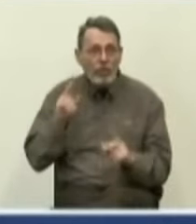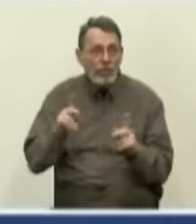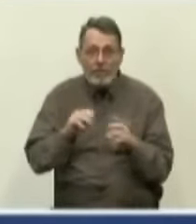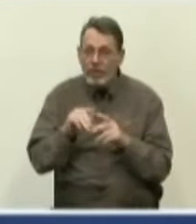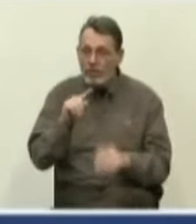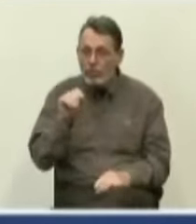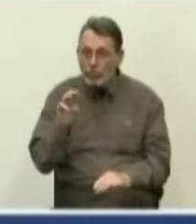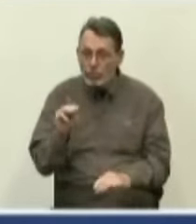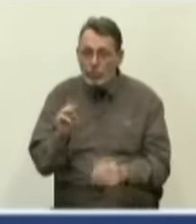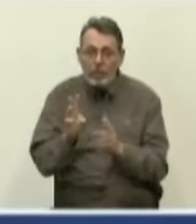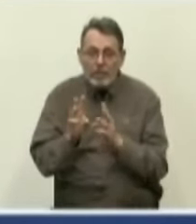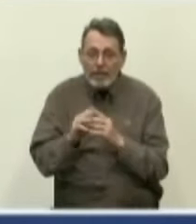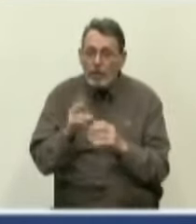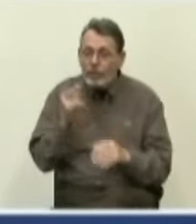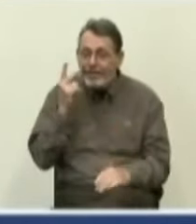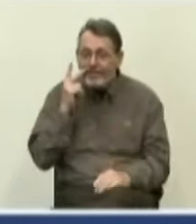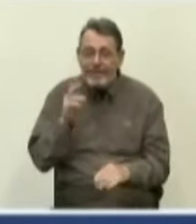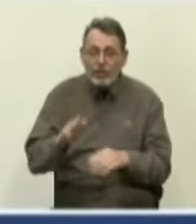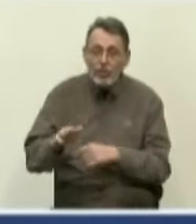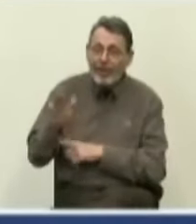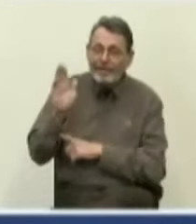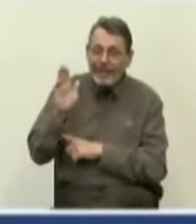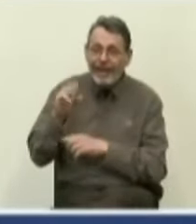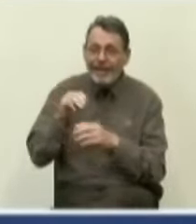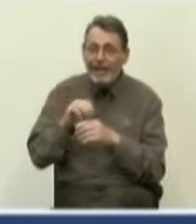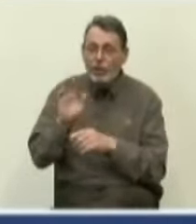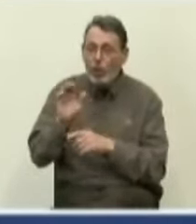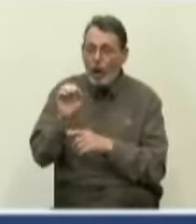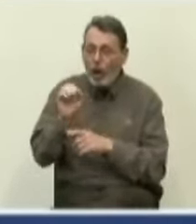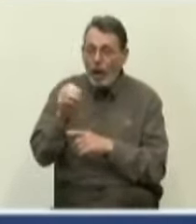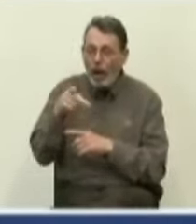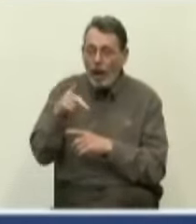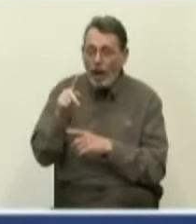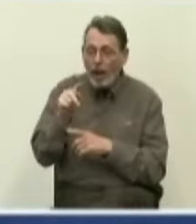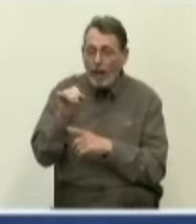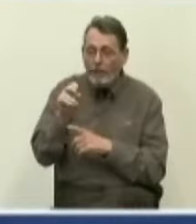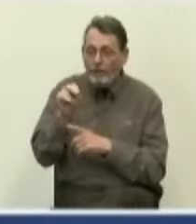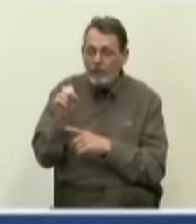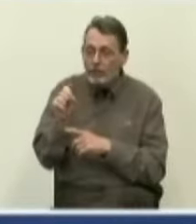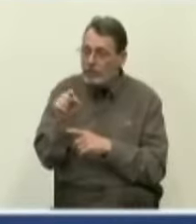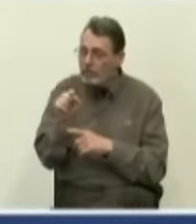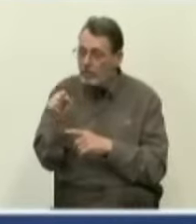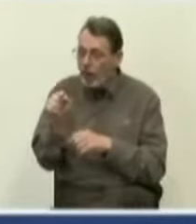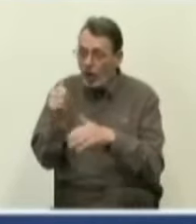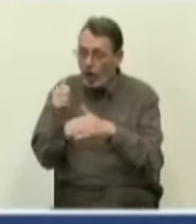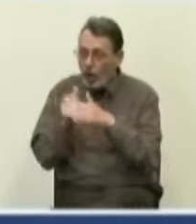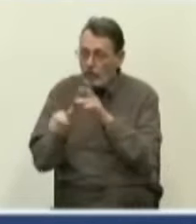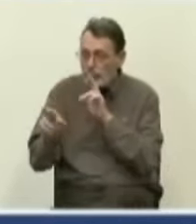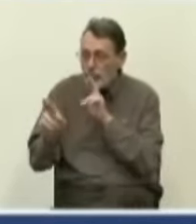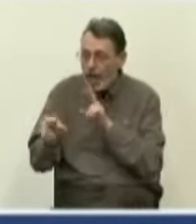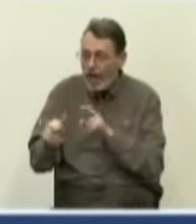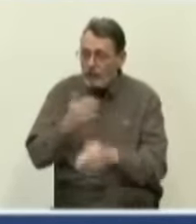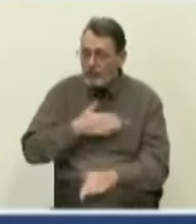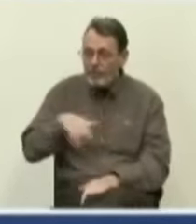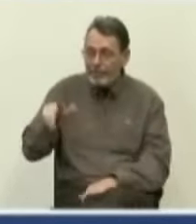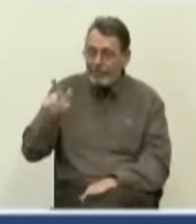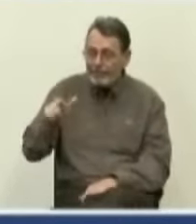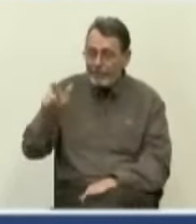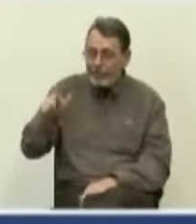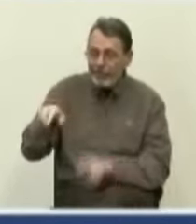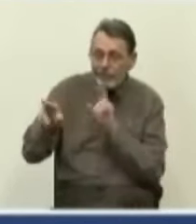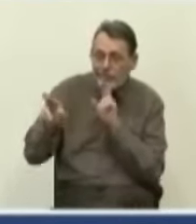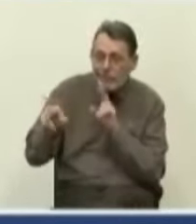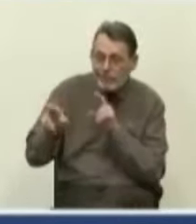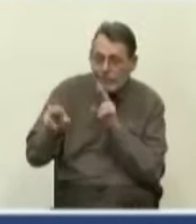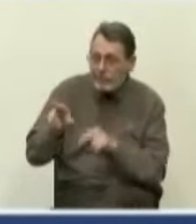the raised hand option in your options bar under reactions. Please click reactions and click